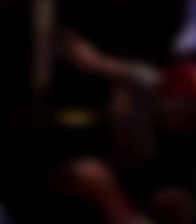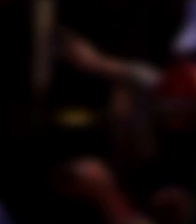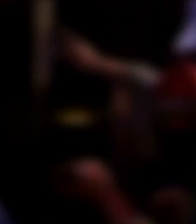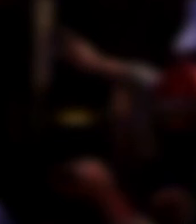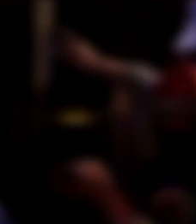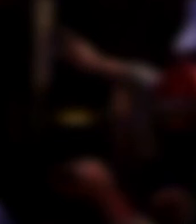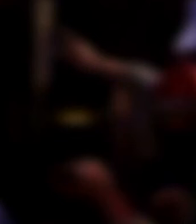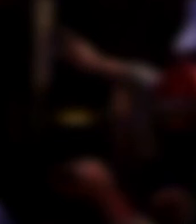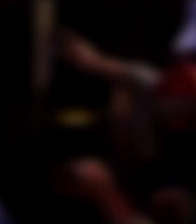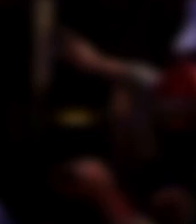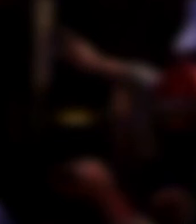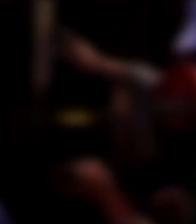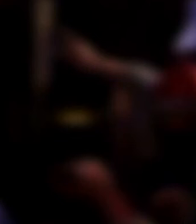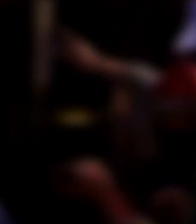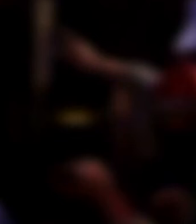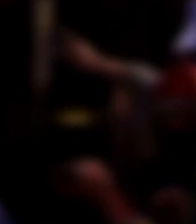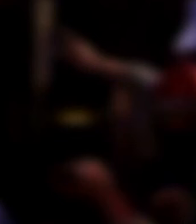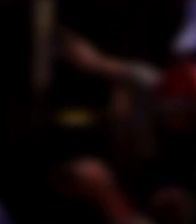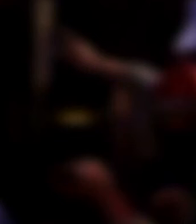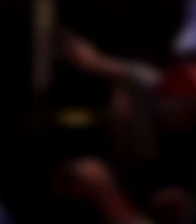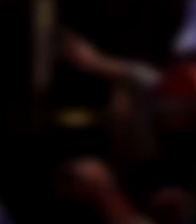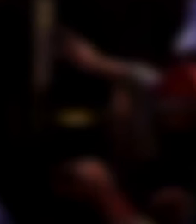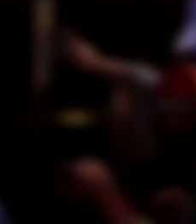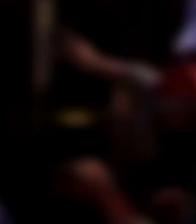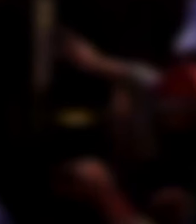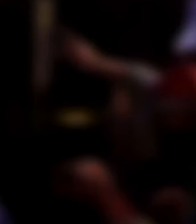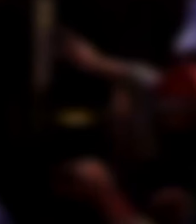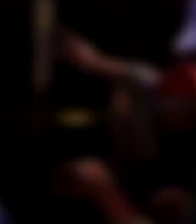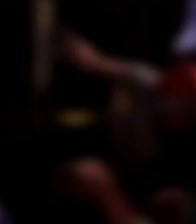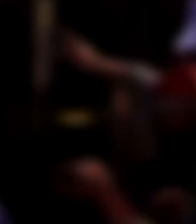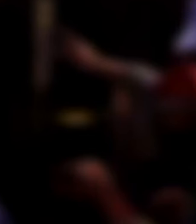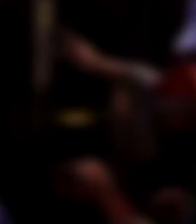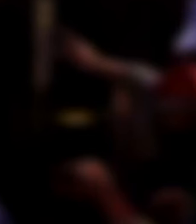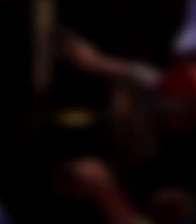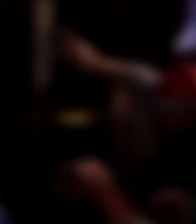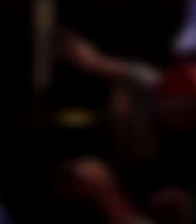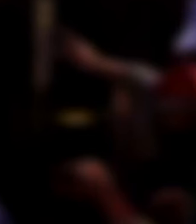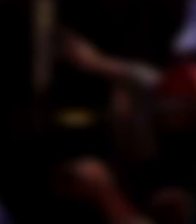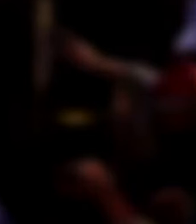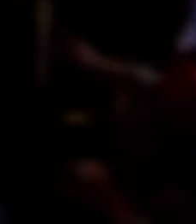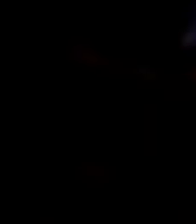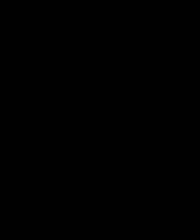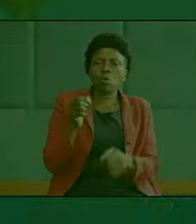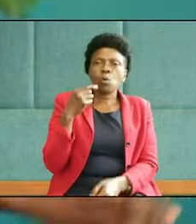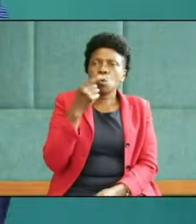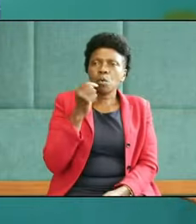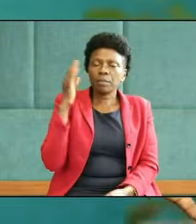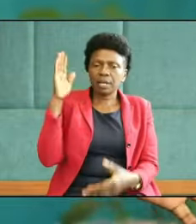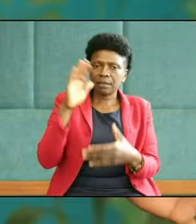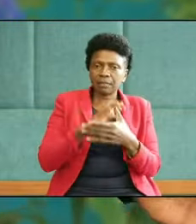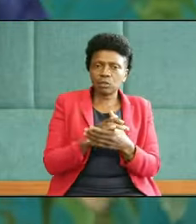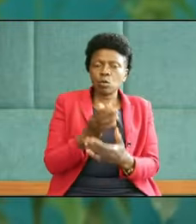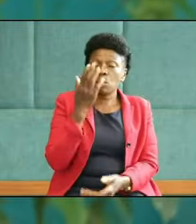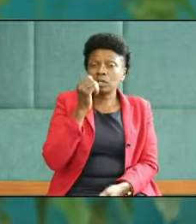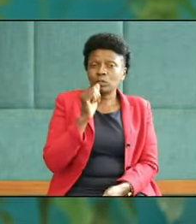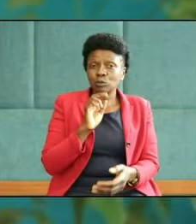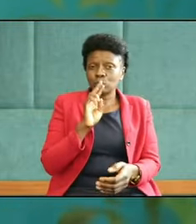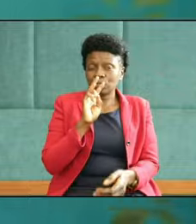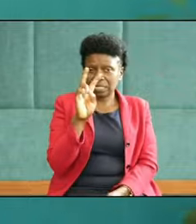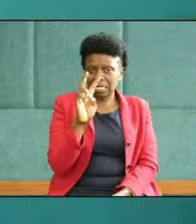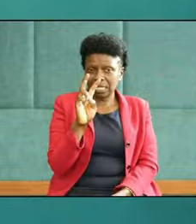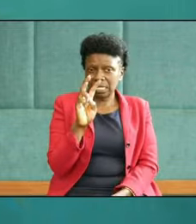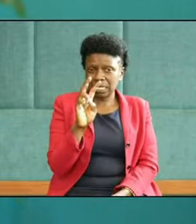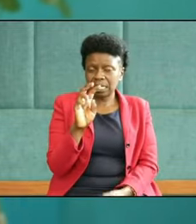is the power of God that brings salvation to everyone who believes. You want to see the power of God. You want to